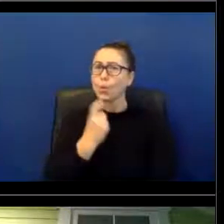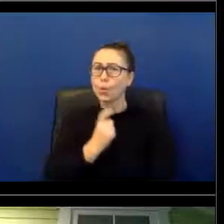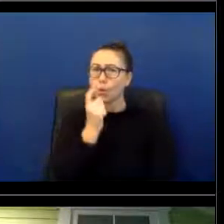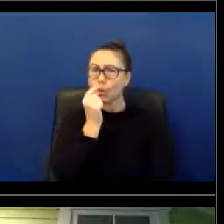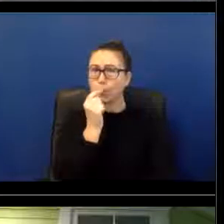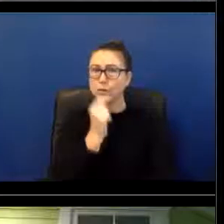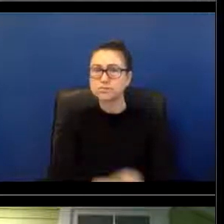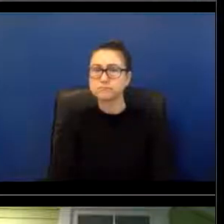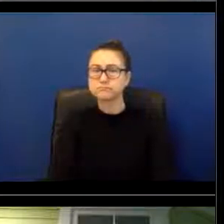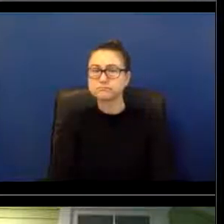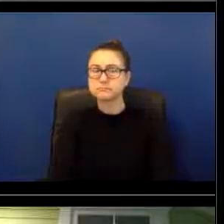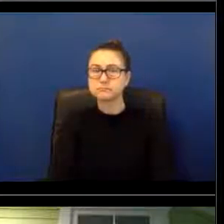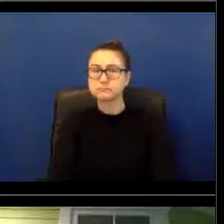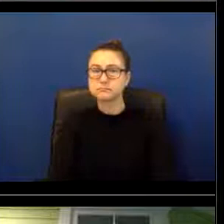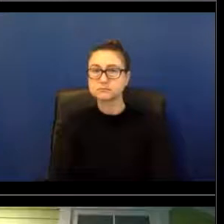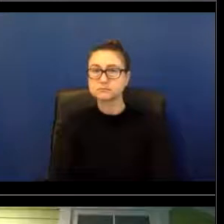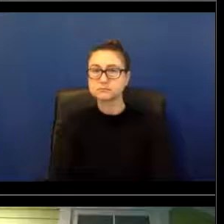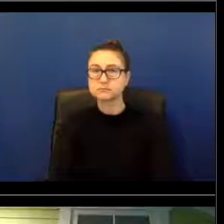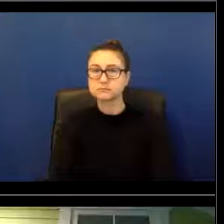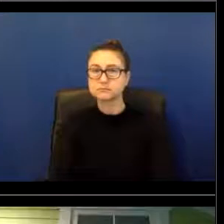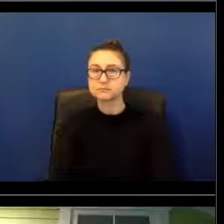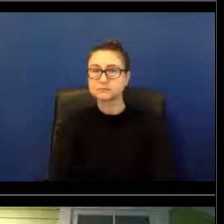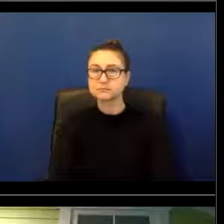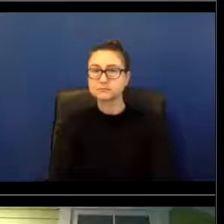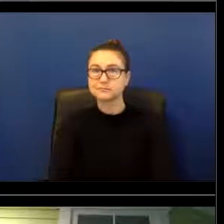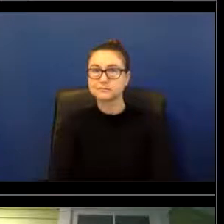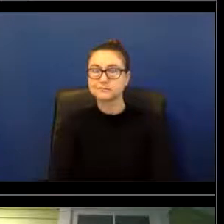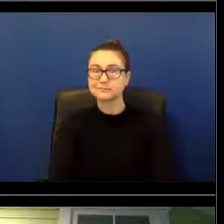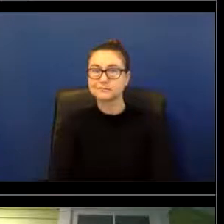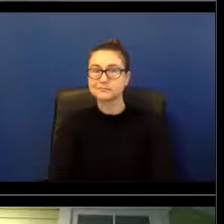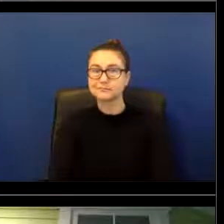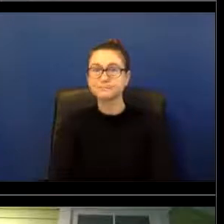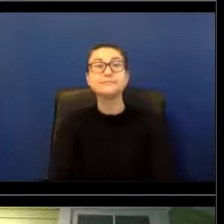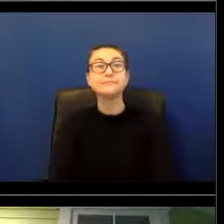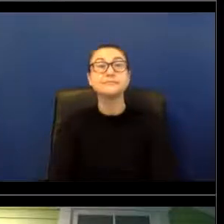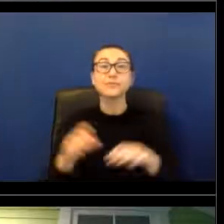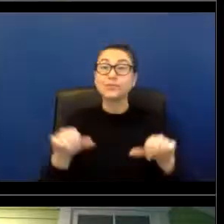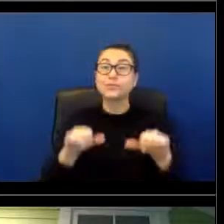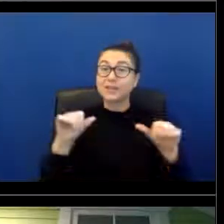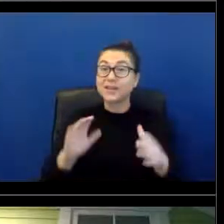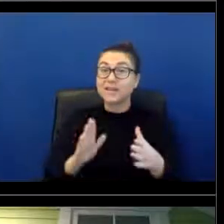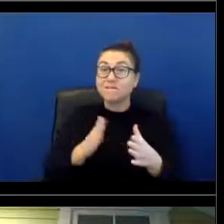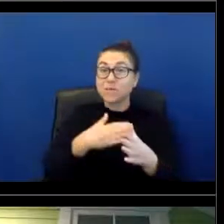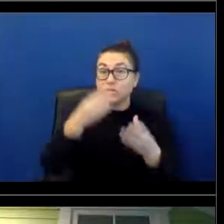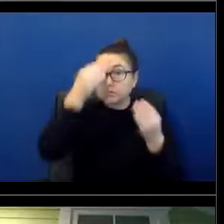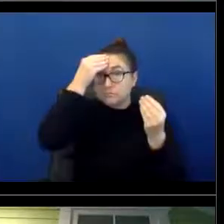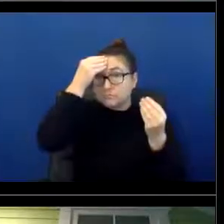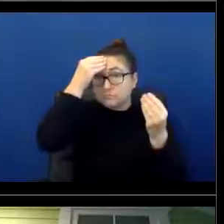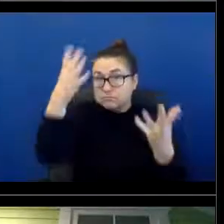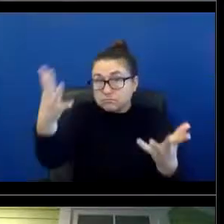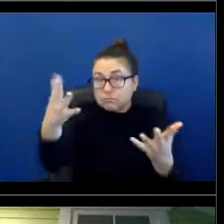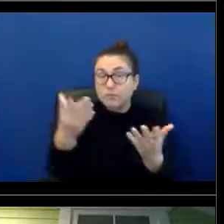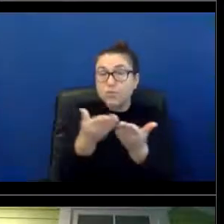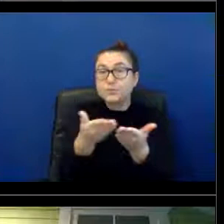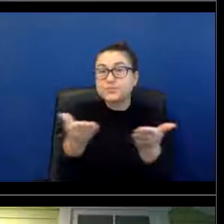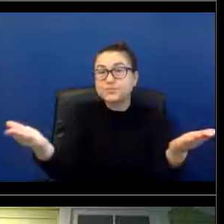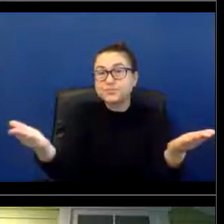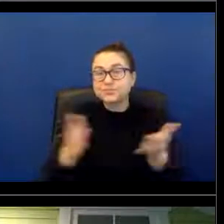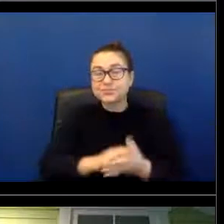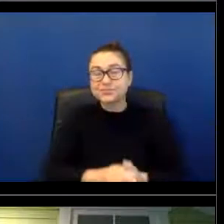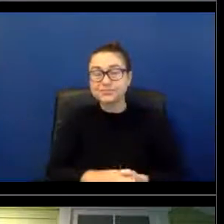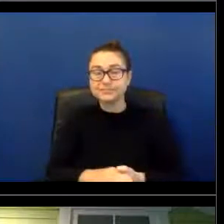Okay, They sure can, yeah. So this is our first key message for our webinar